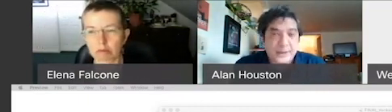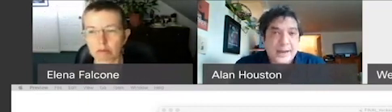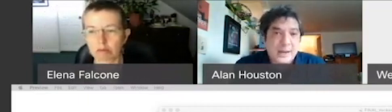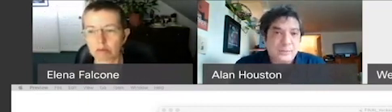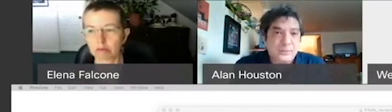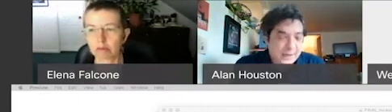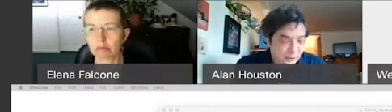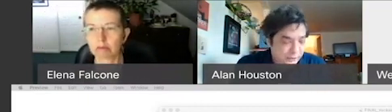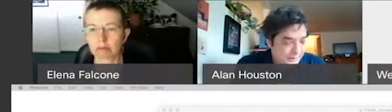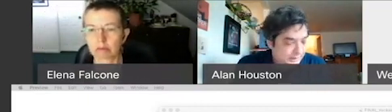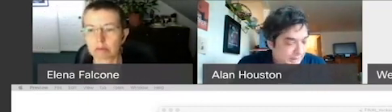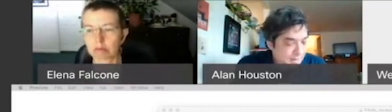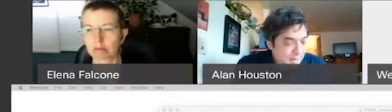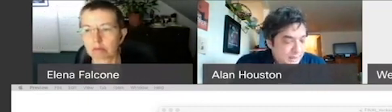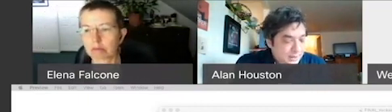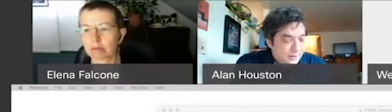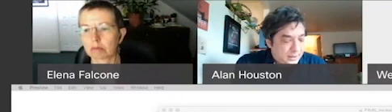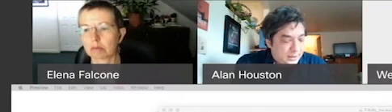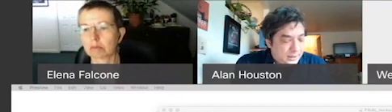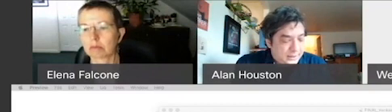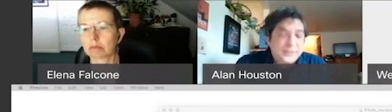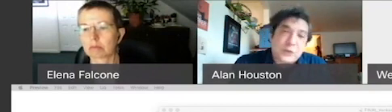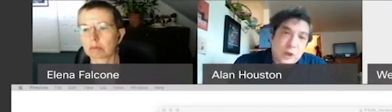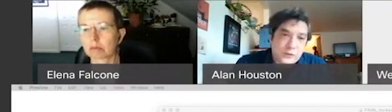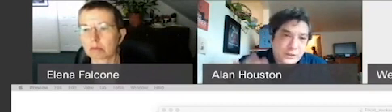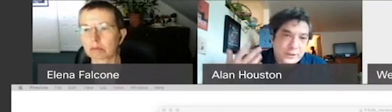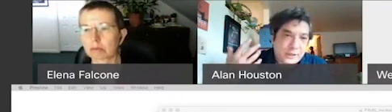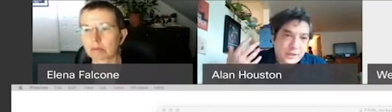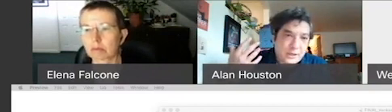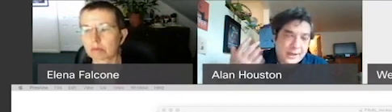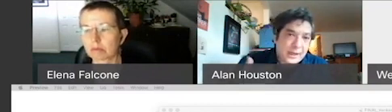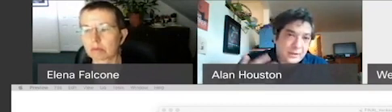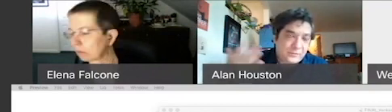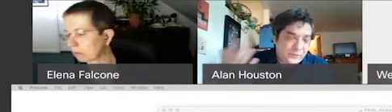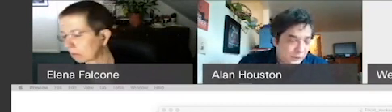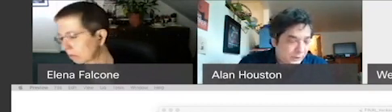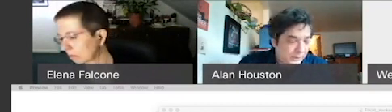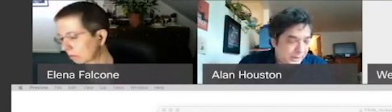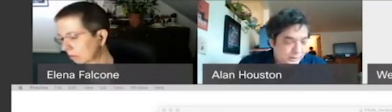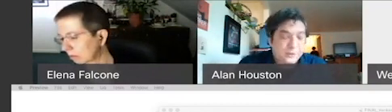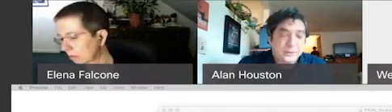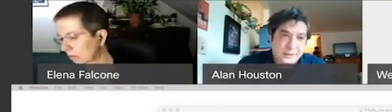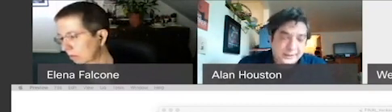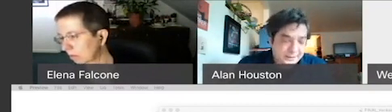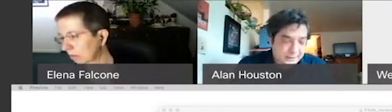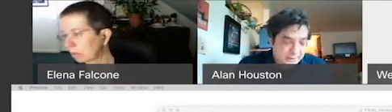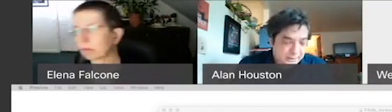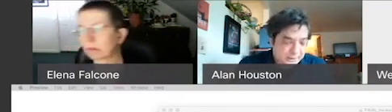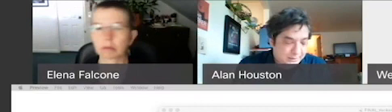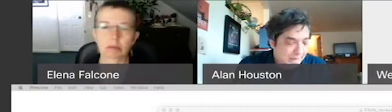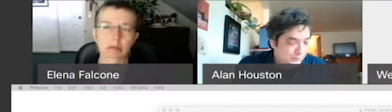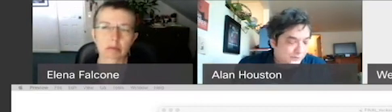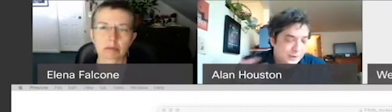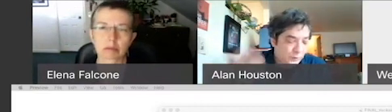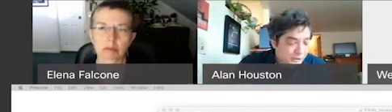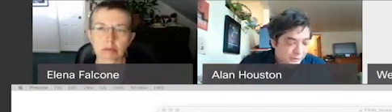at addressing the needs of low vision and visually impaired adults. It's designed to provide